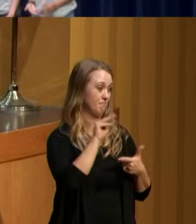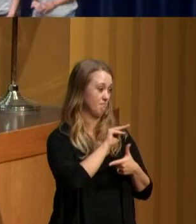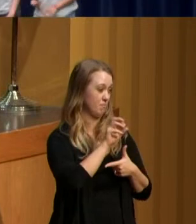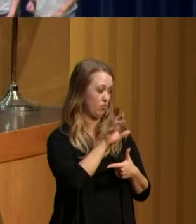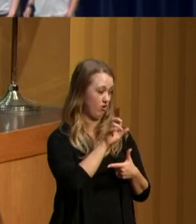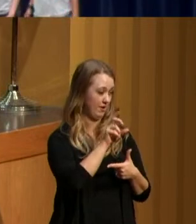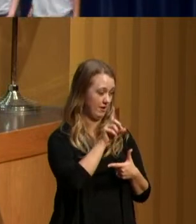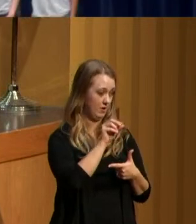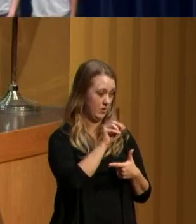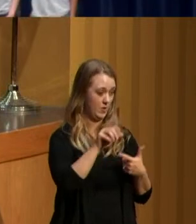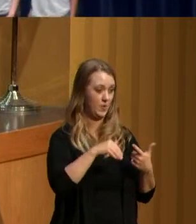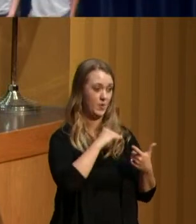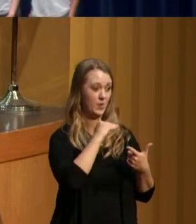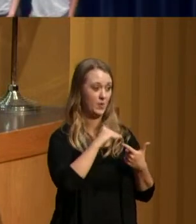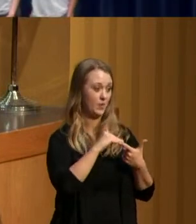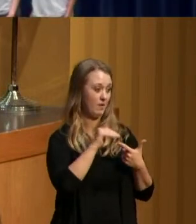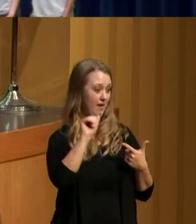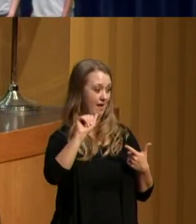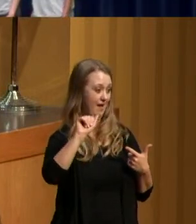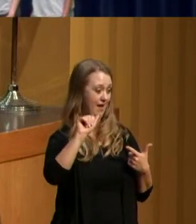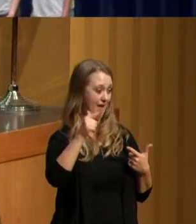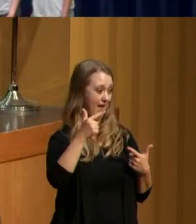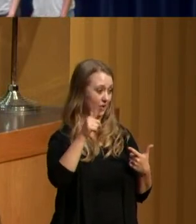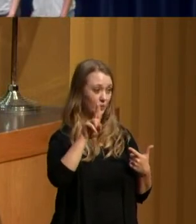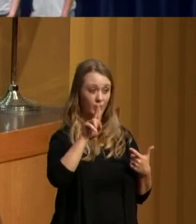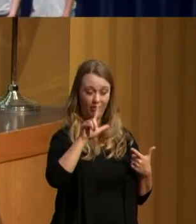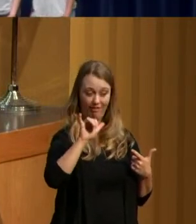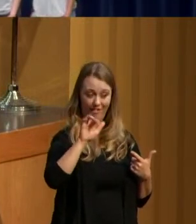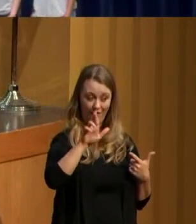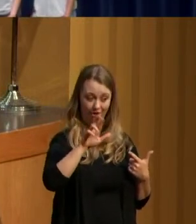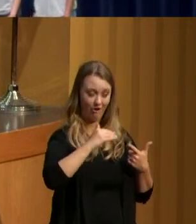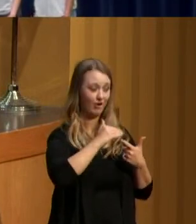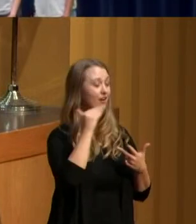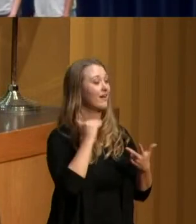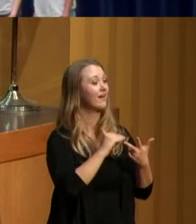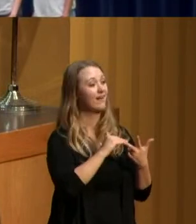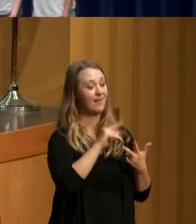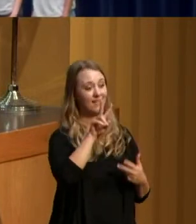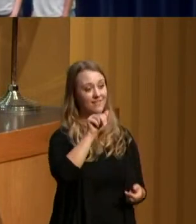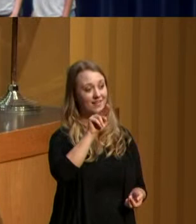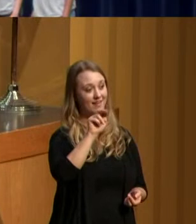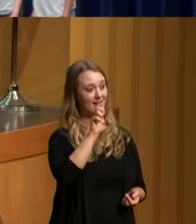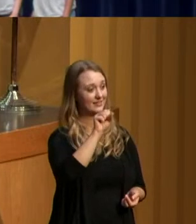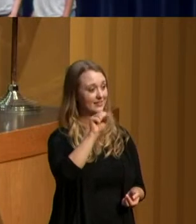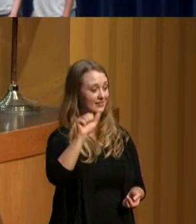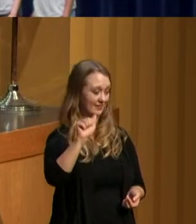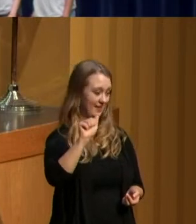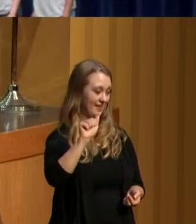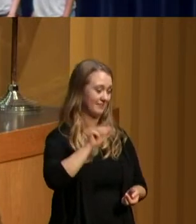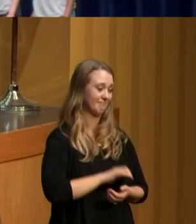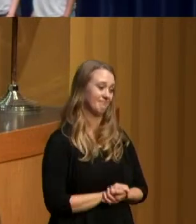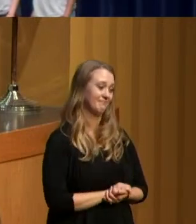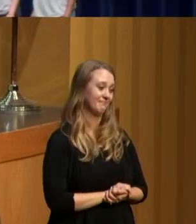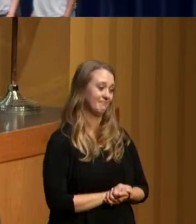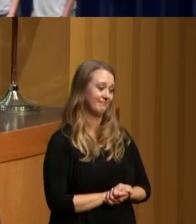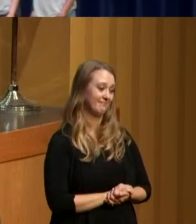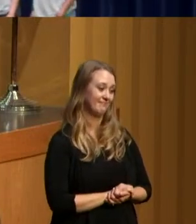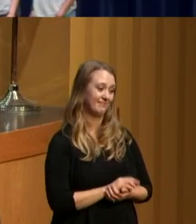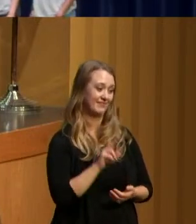Lexi Aguilar. And forward number 16, Vanessa Llorarte.